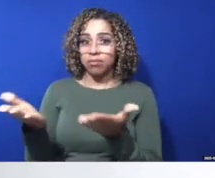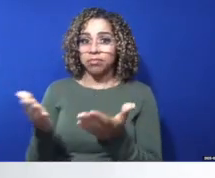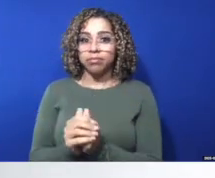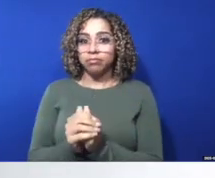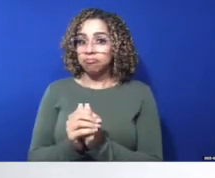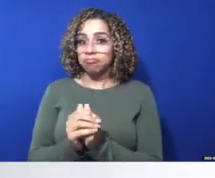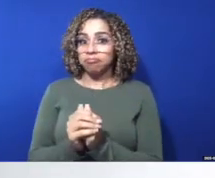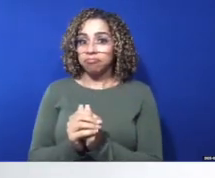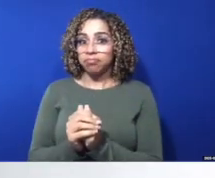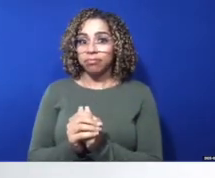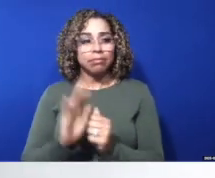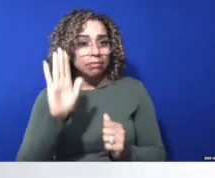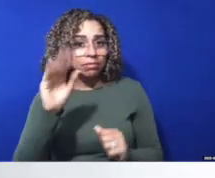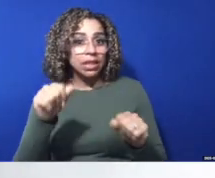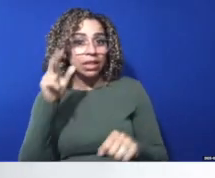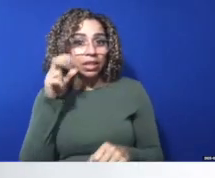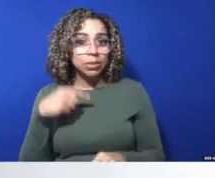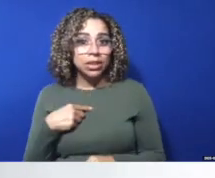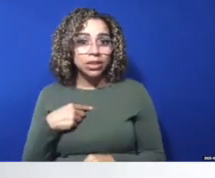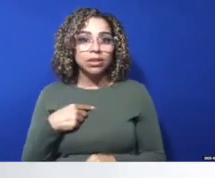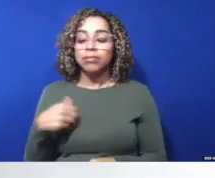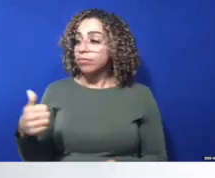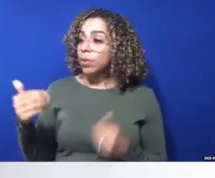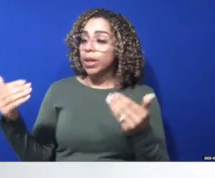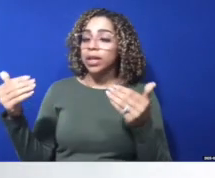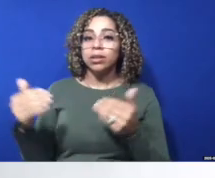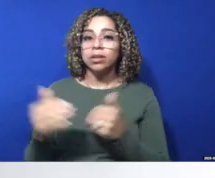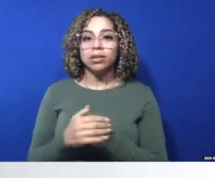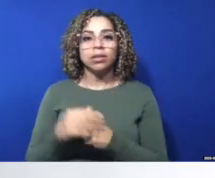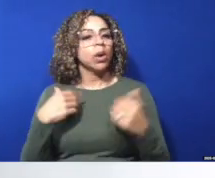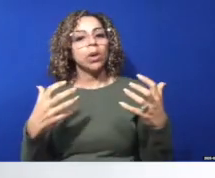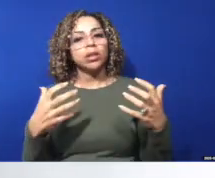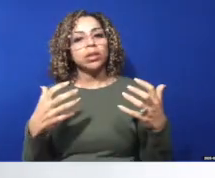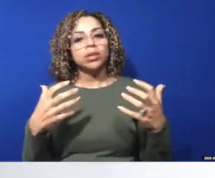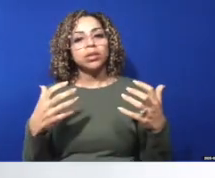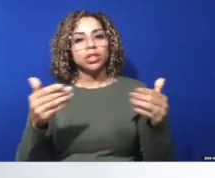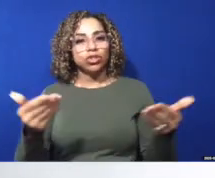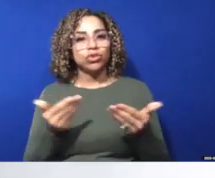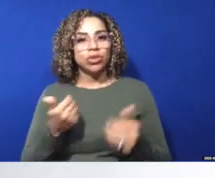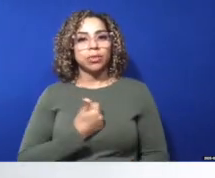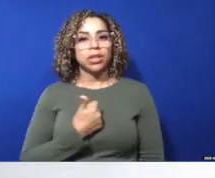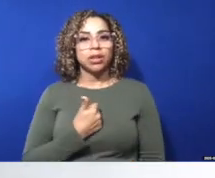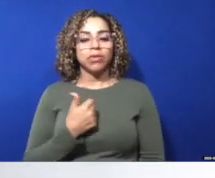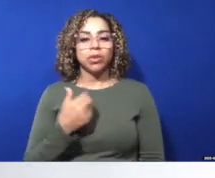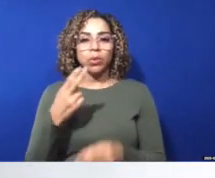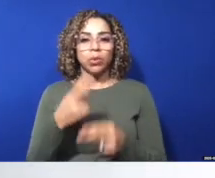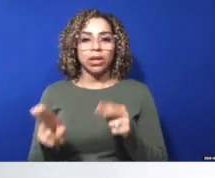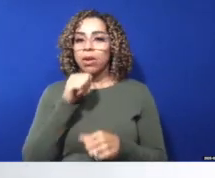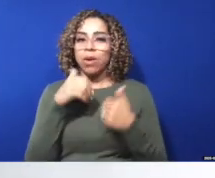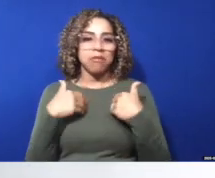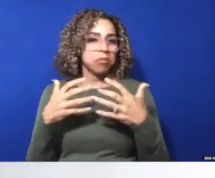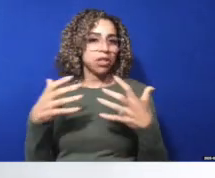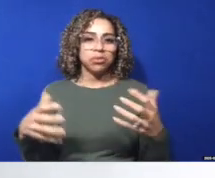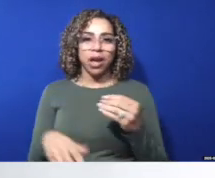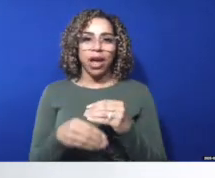No? Okay. Hi, can you hear Oh, me? go ahead. Yes. Yep. Hi, I just wanted to hop on and introduce myself really quick. I don't really have much to add,